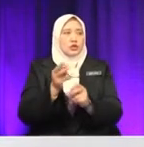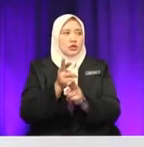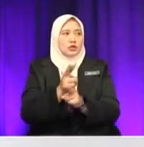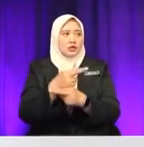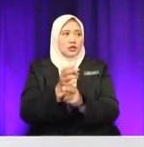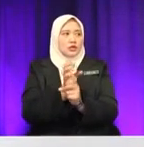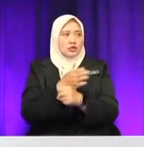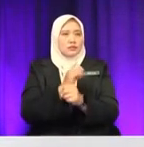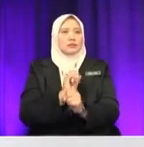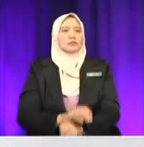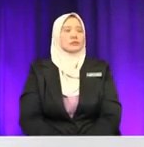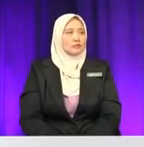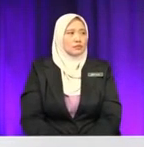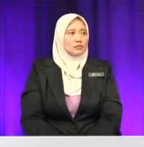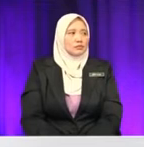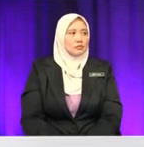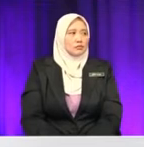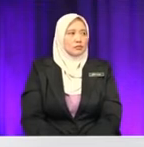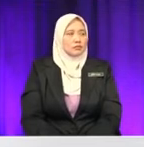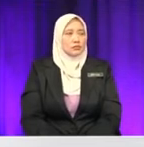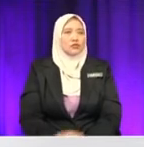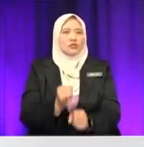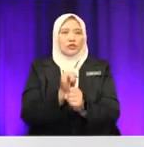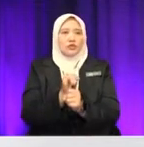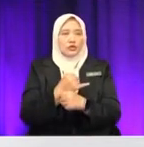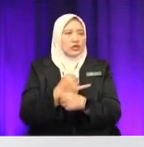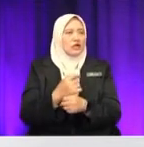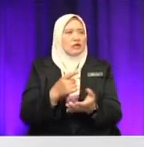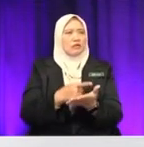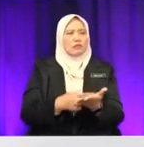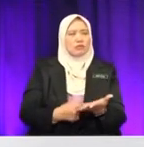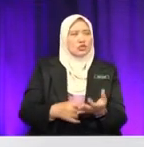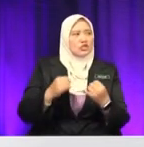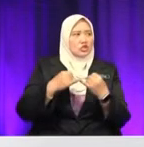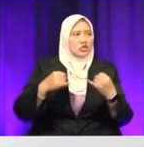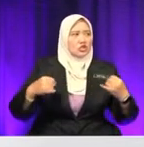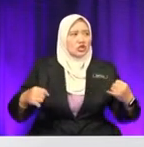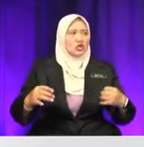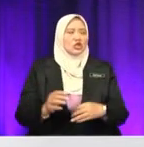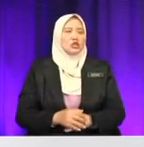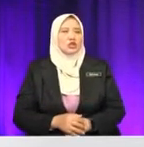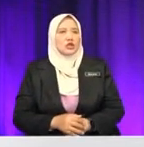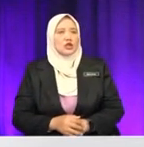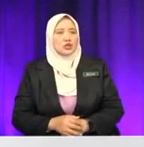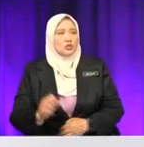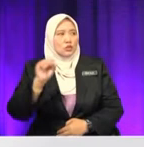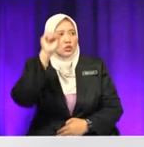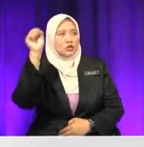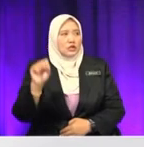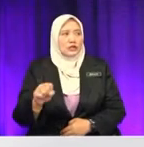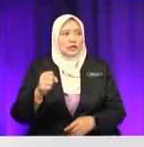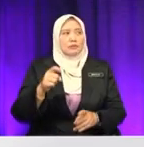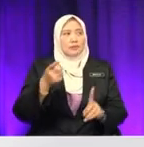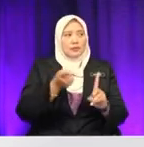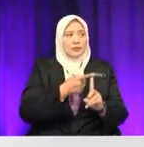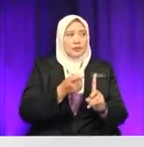try? Okay, Ideal. So, first, what kind of question is this, Ideal? Close-ended question, madam. All right, so bring it